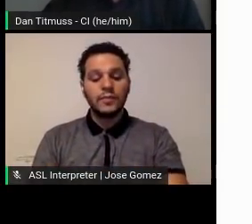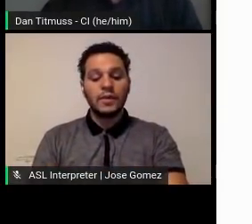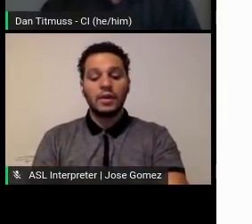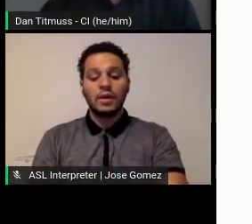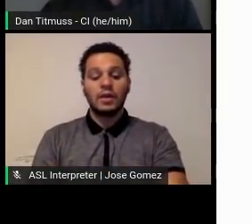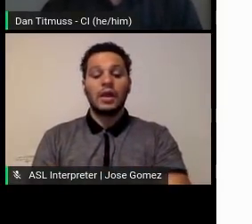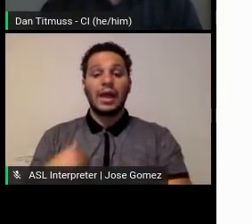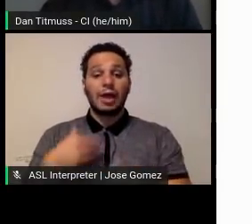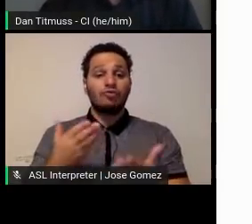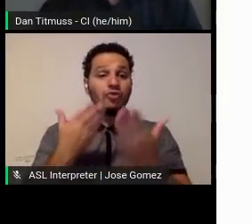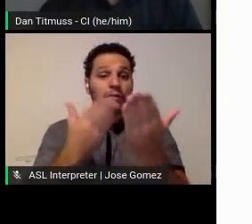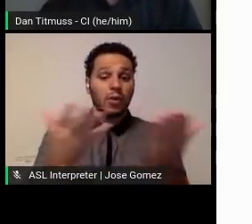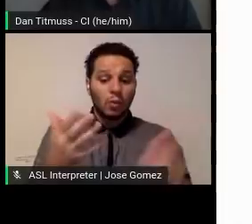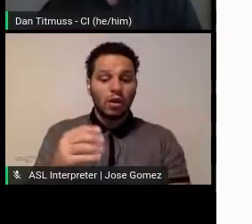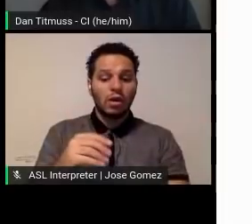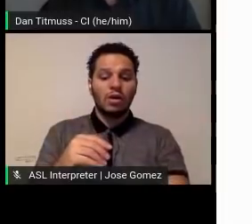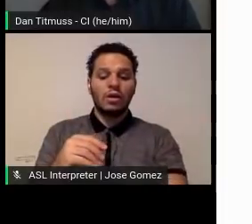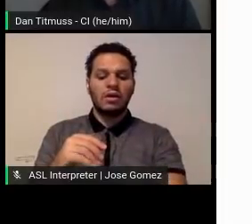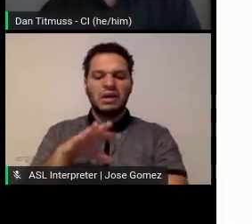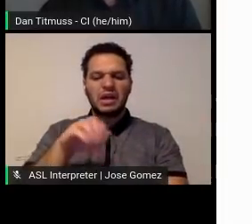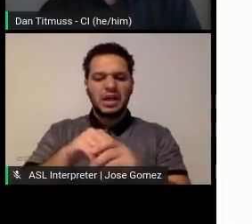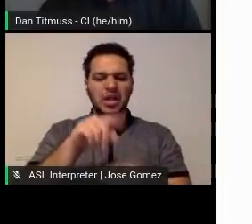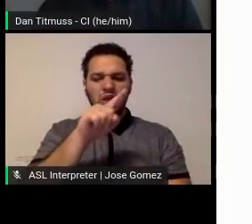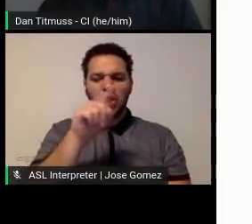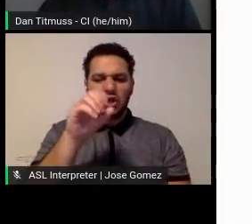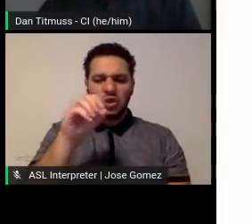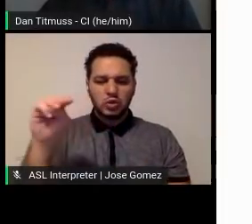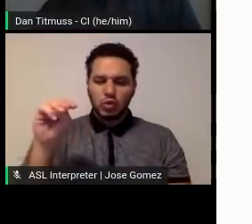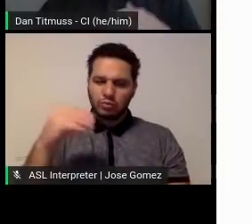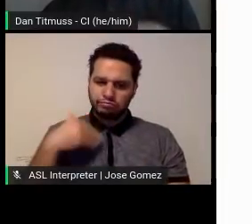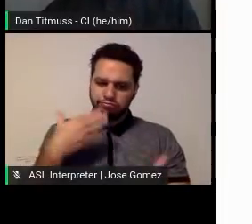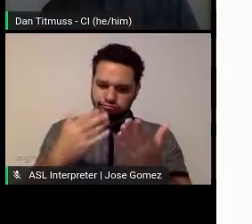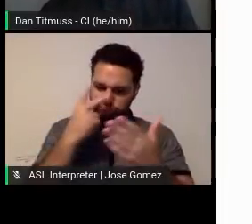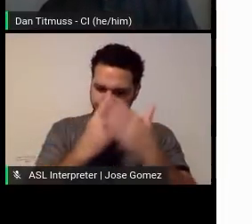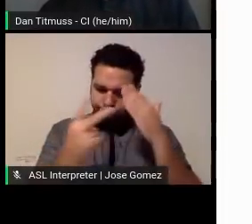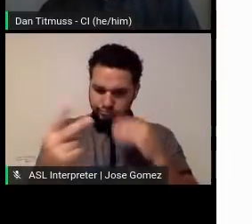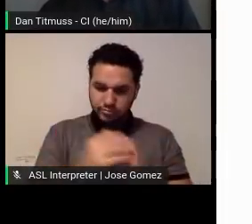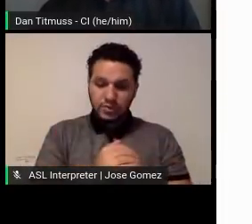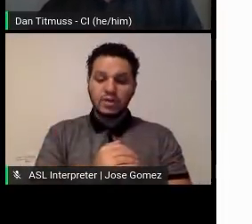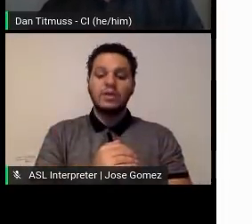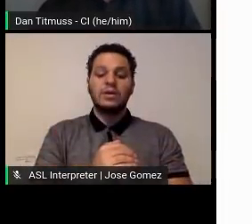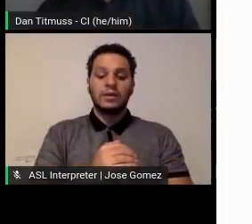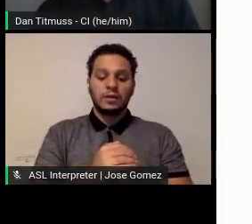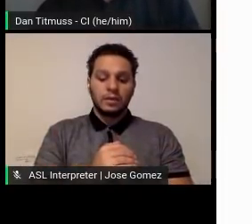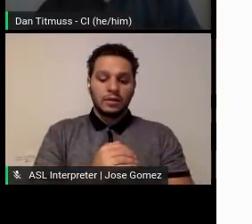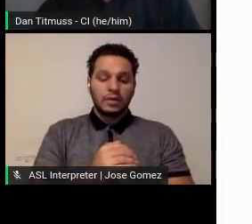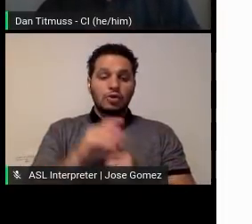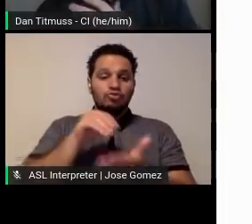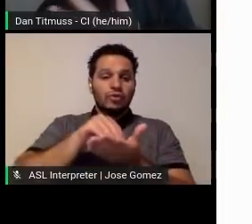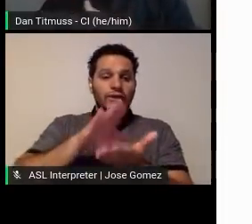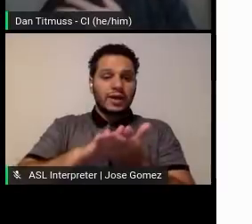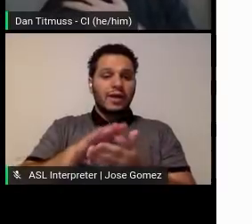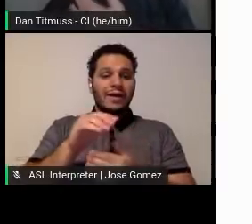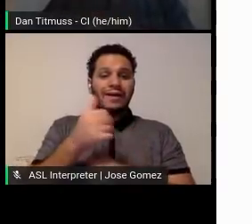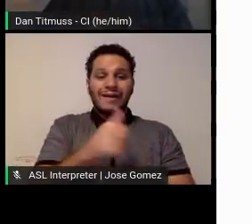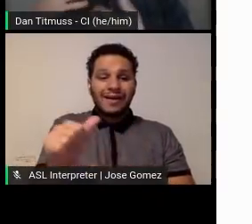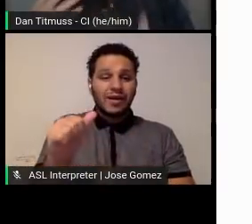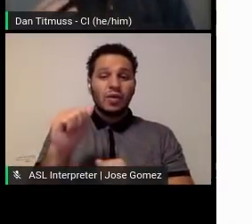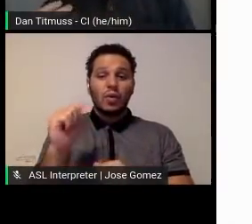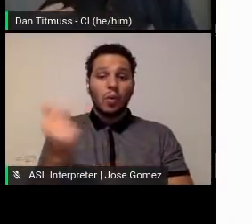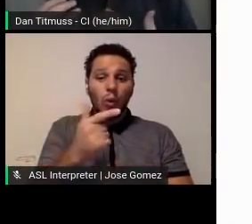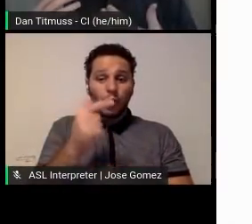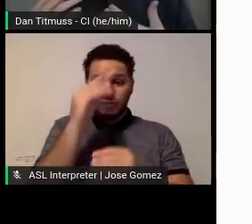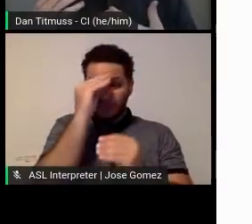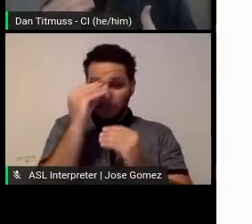a room, Zoom or otherwise, probably Zoom for the foreseeable future, and just writing down any and all information, any search that